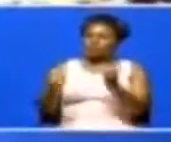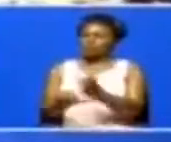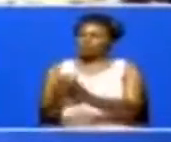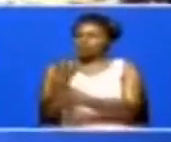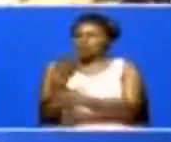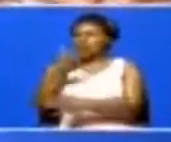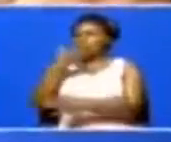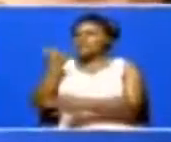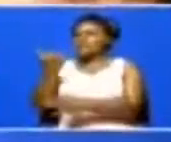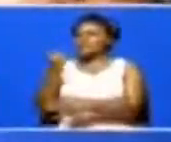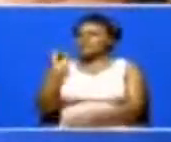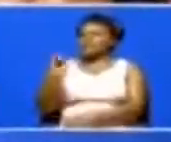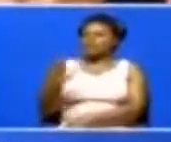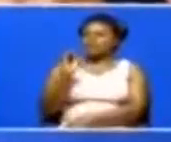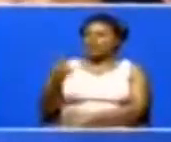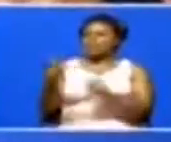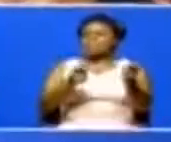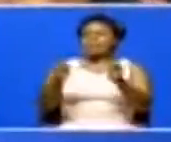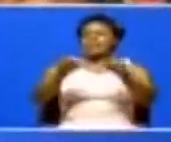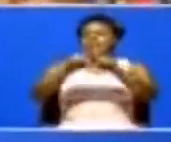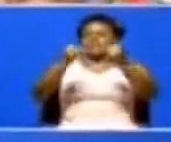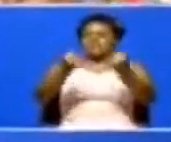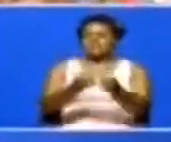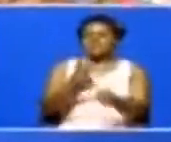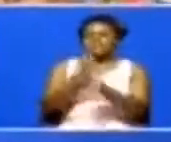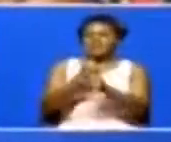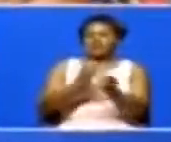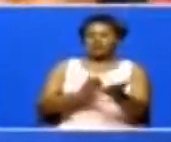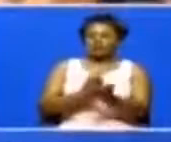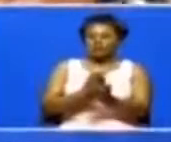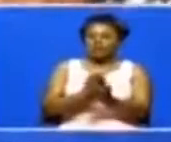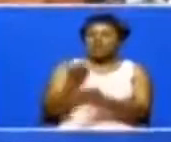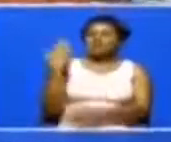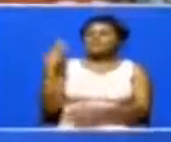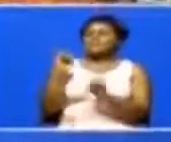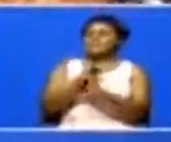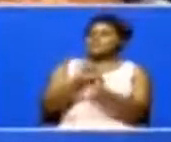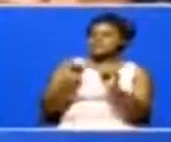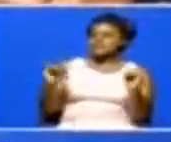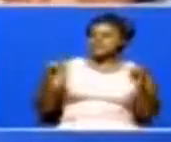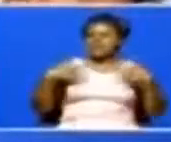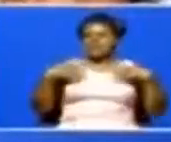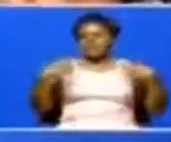of a better waste management system that will ensure a greener, cleaner,